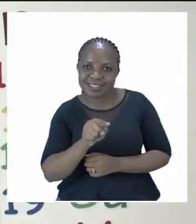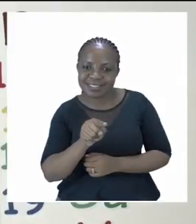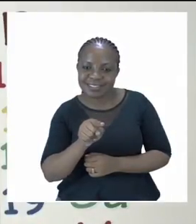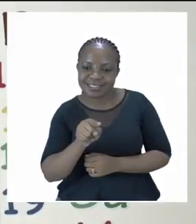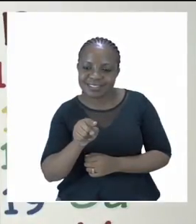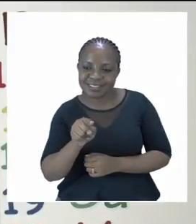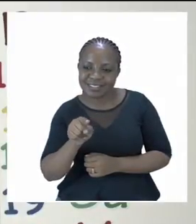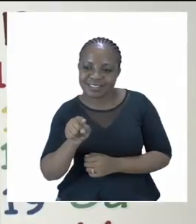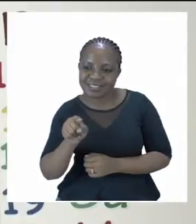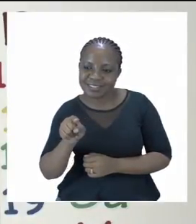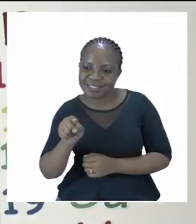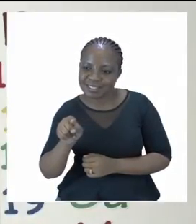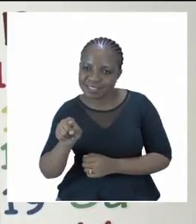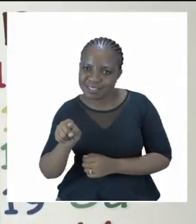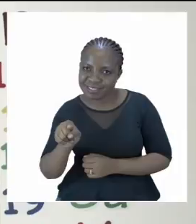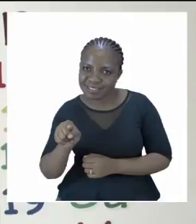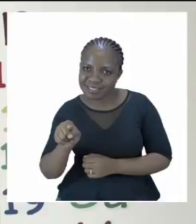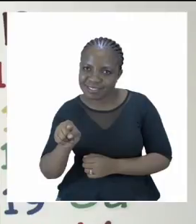down, and